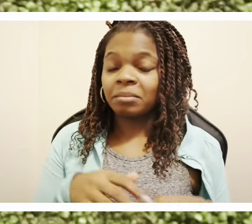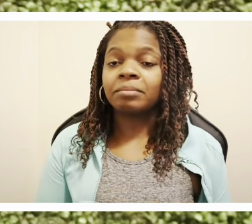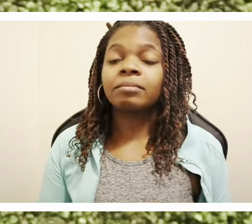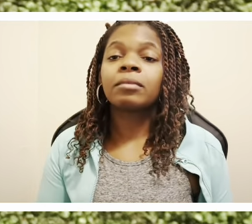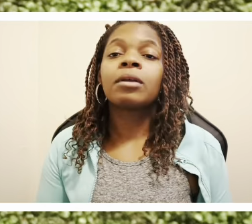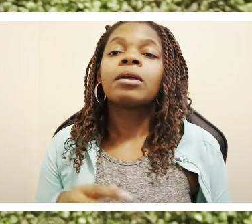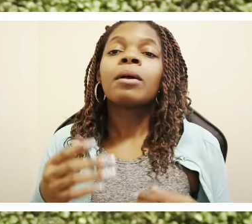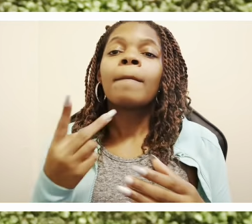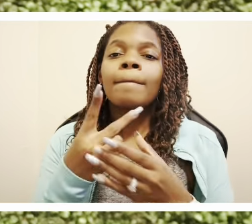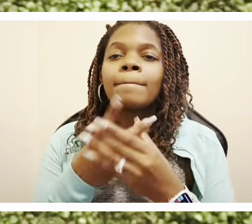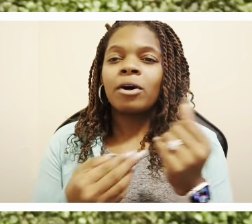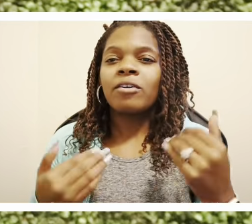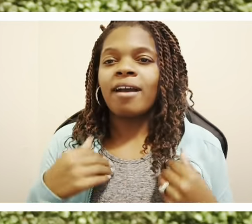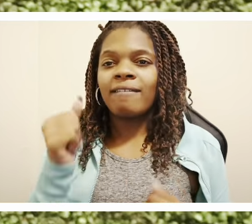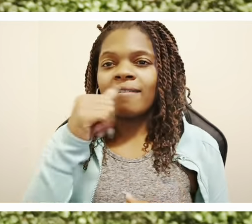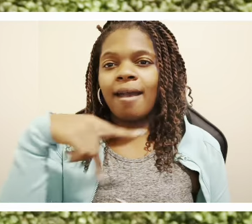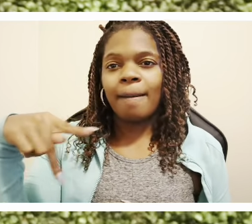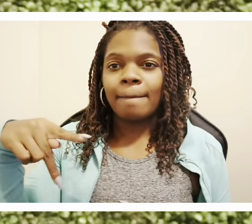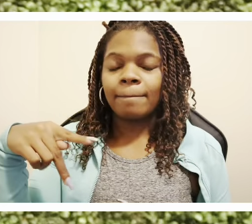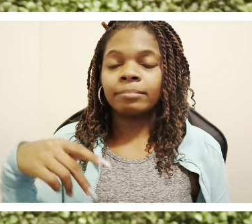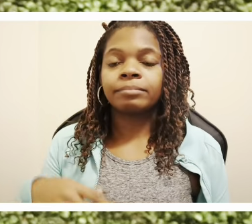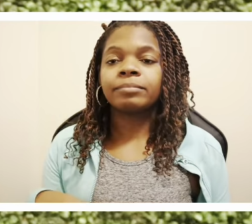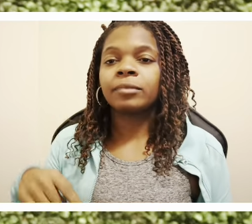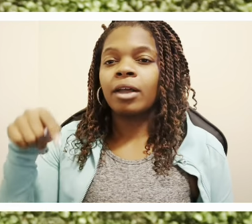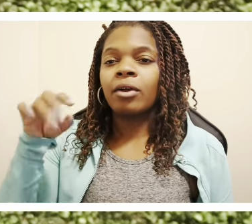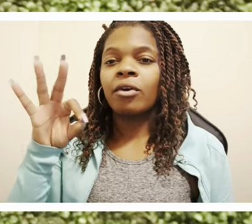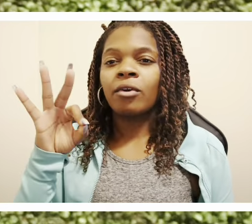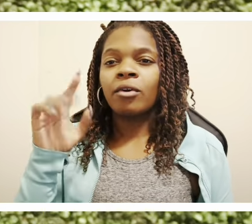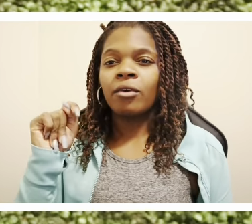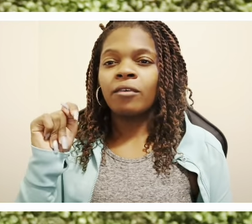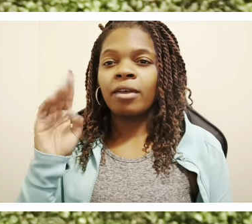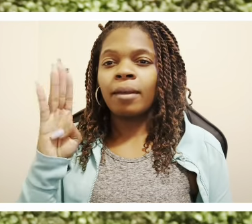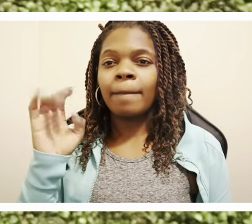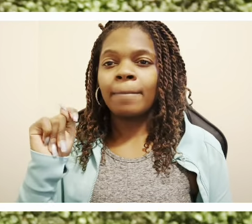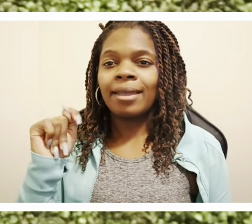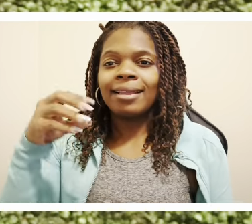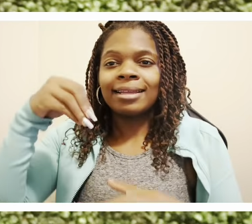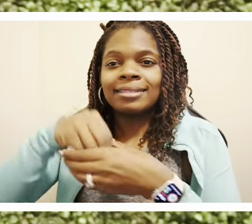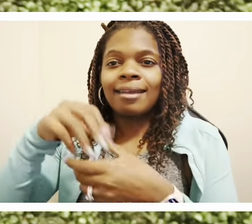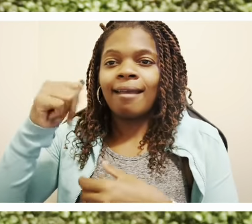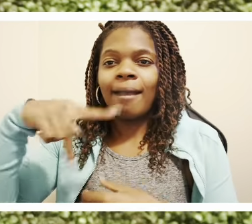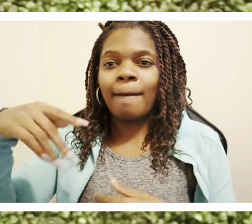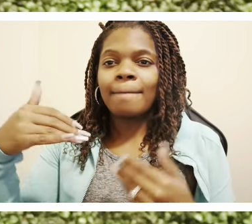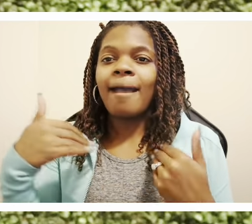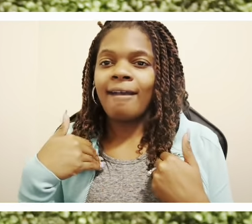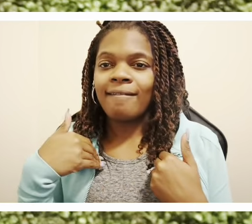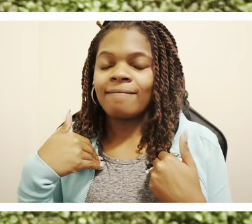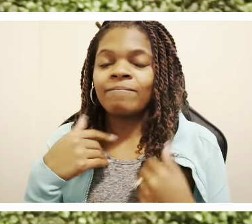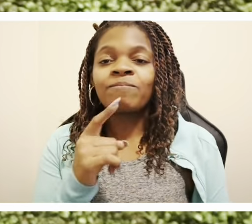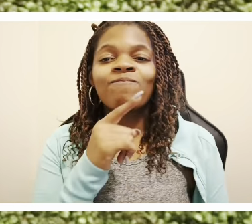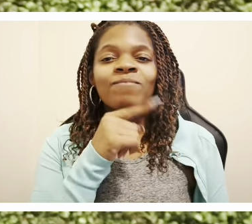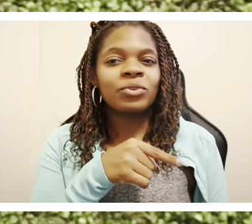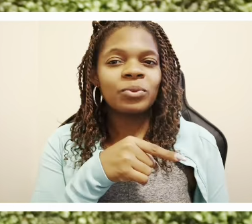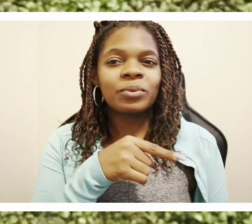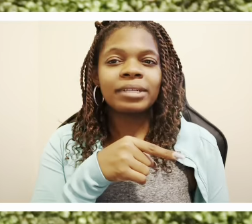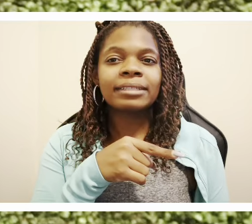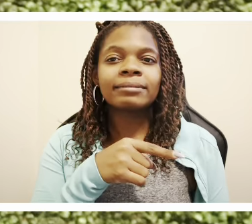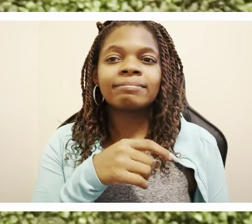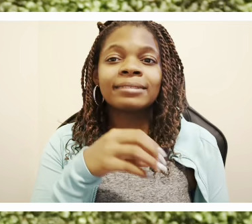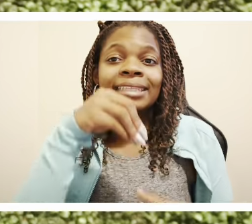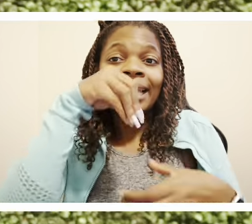that feature. Now in the Fitbit app itself, it already has a area